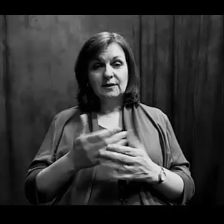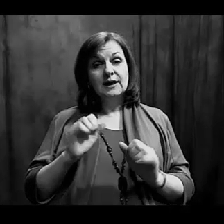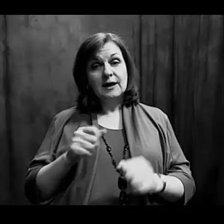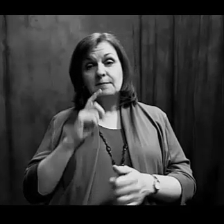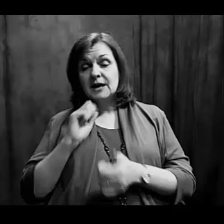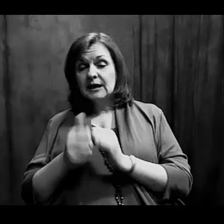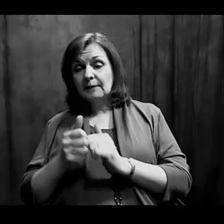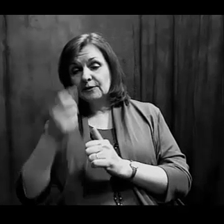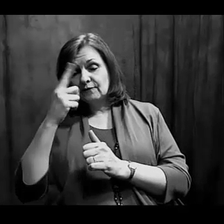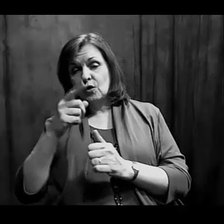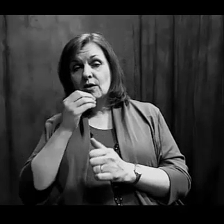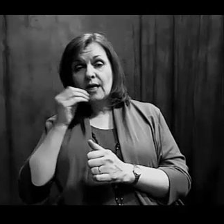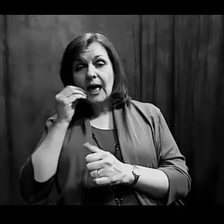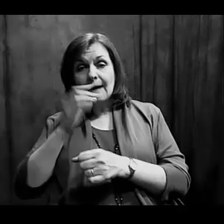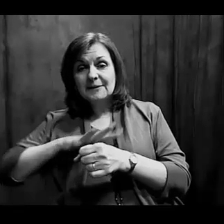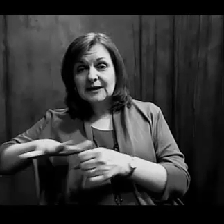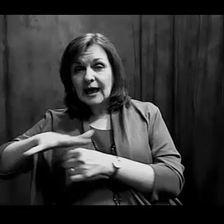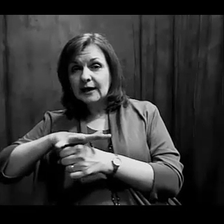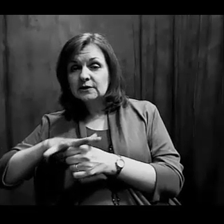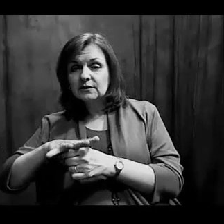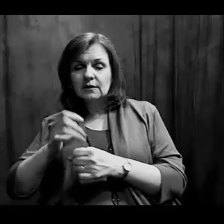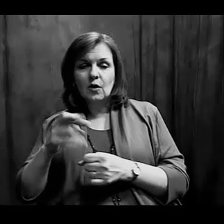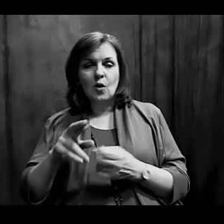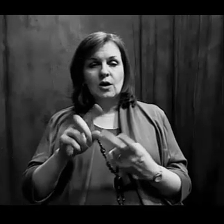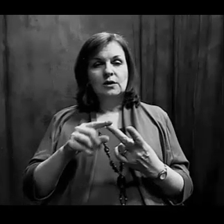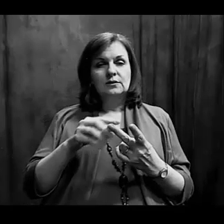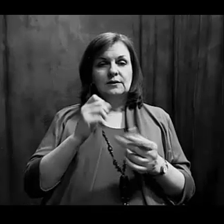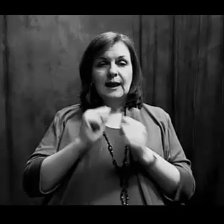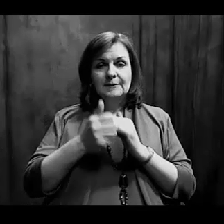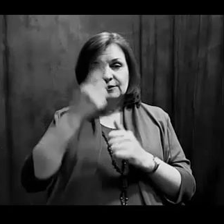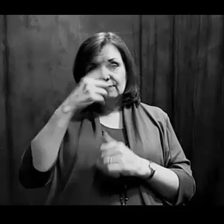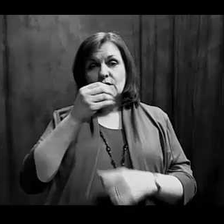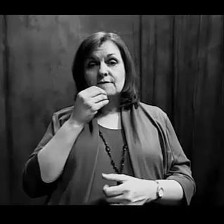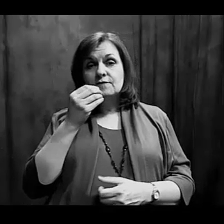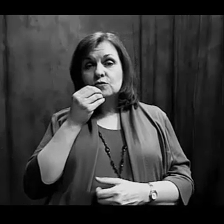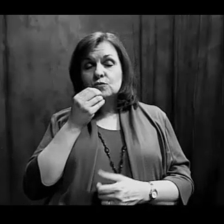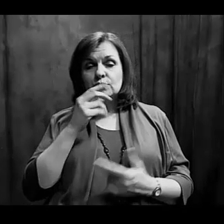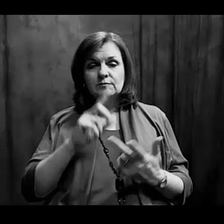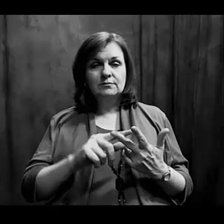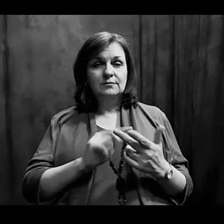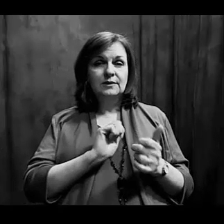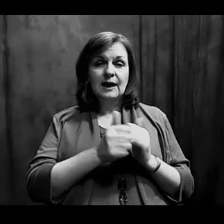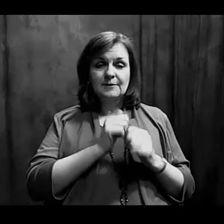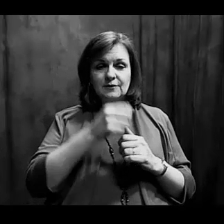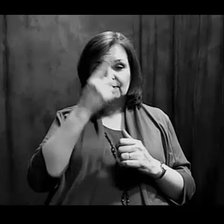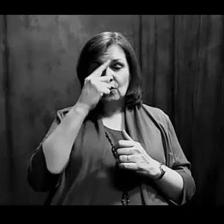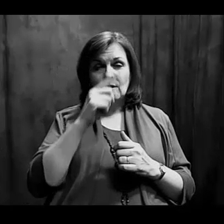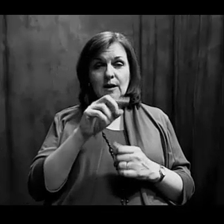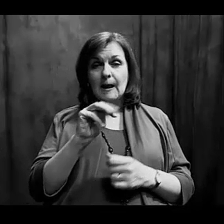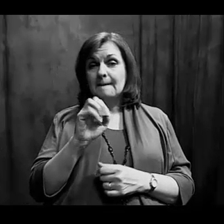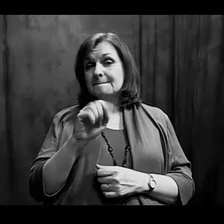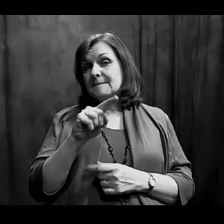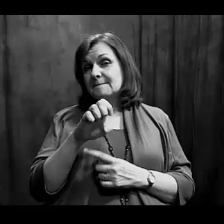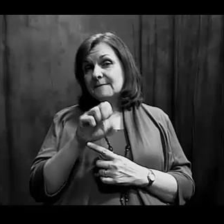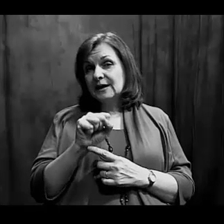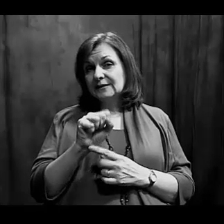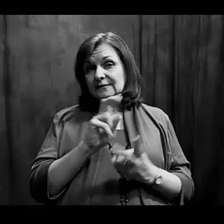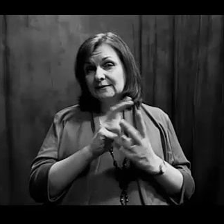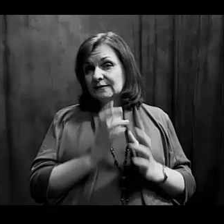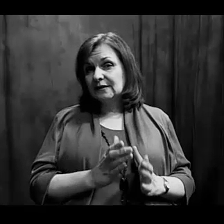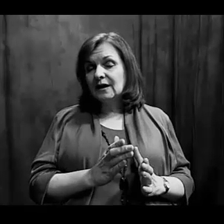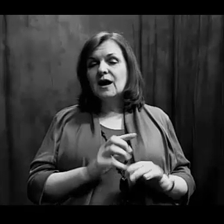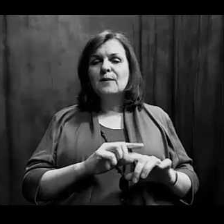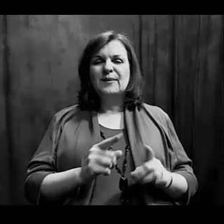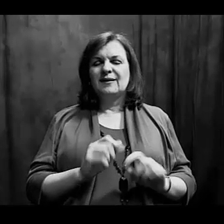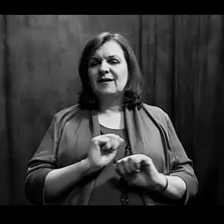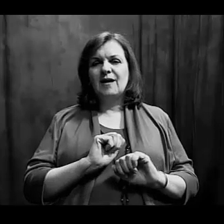competitions wouldn't be good. And I mean, it can be competition for habitat, it can be competition for food, it can be competition